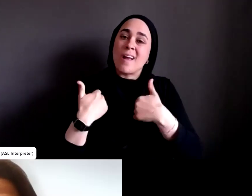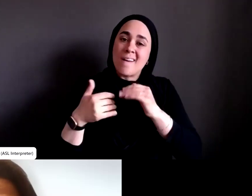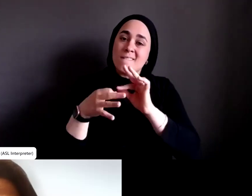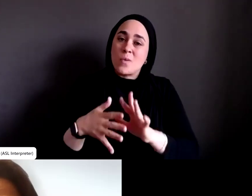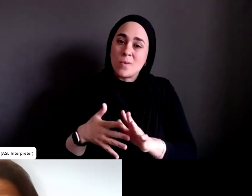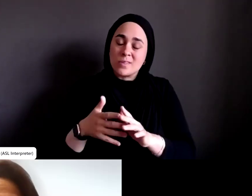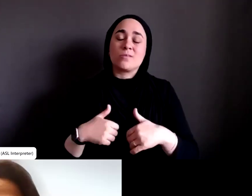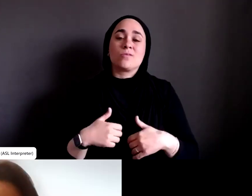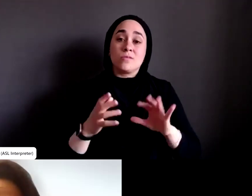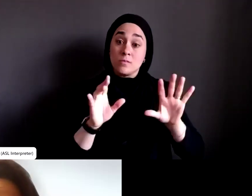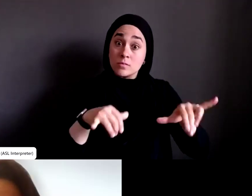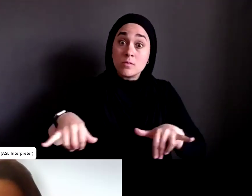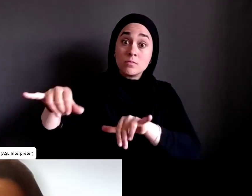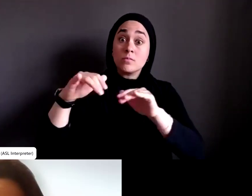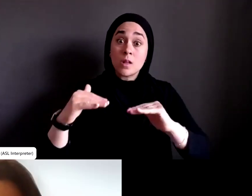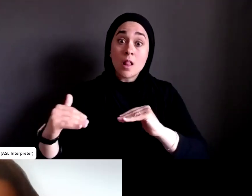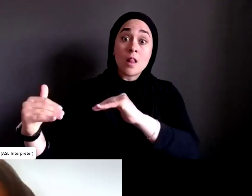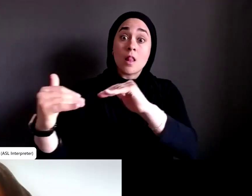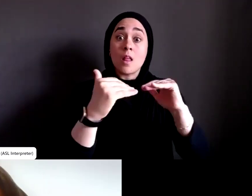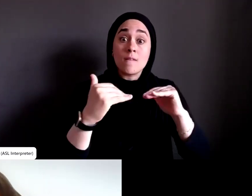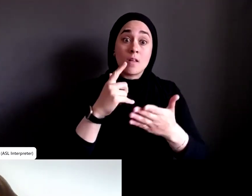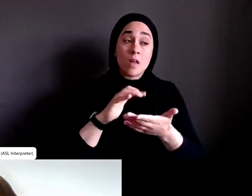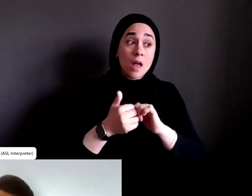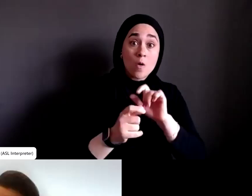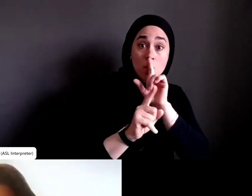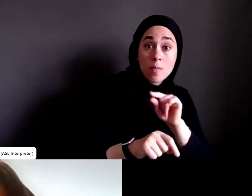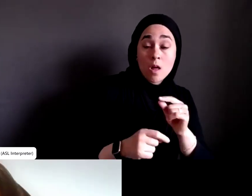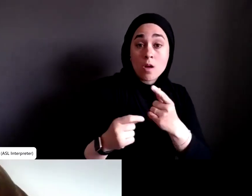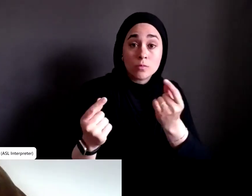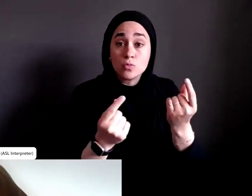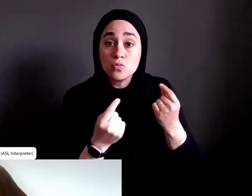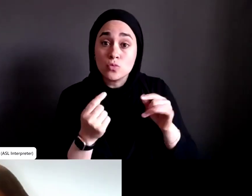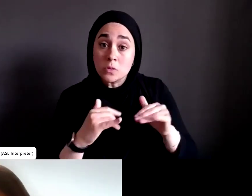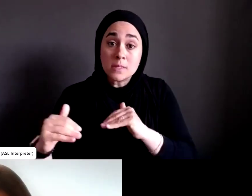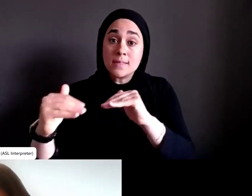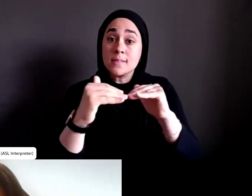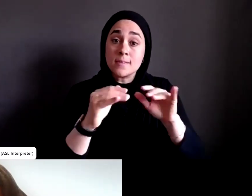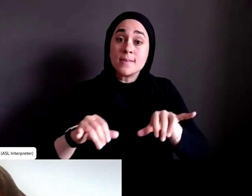level in terms of what they have to respond to older adult mistreatment.